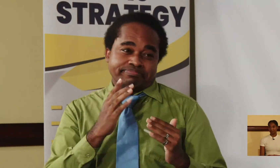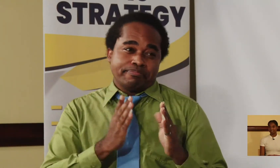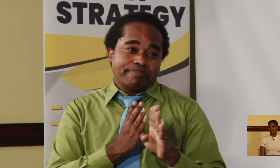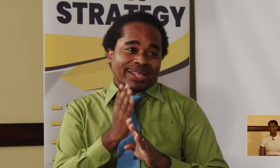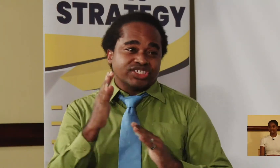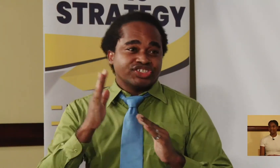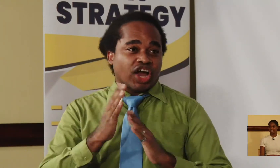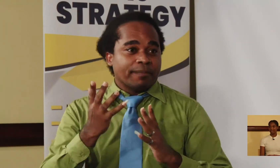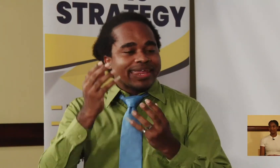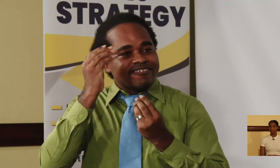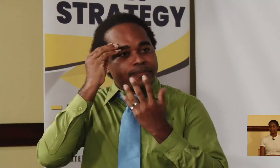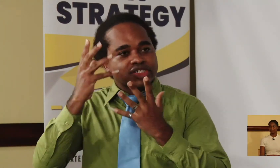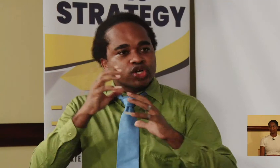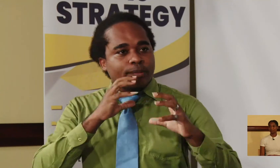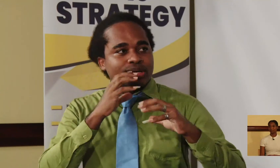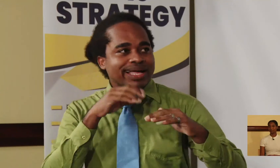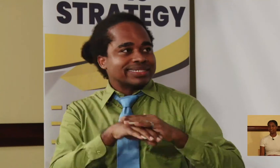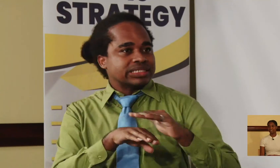like what?